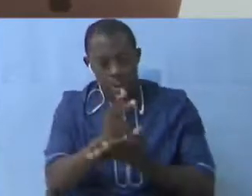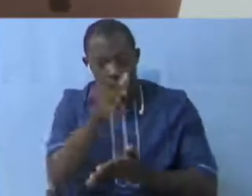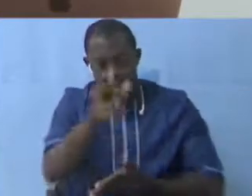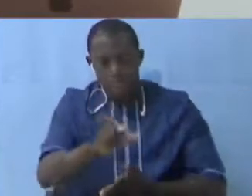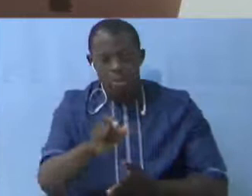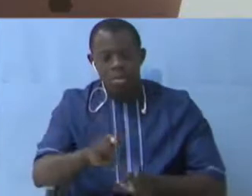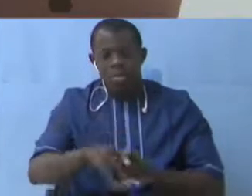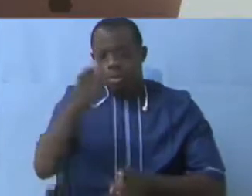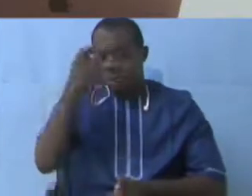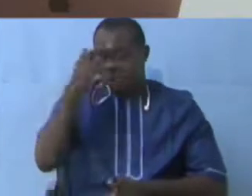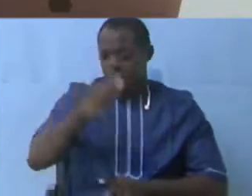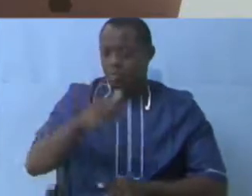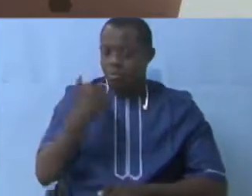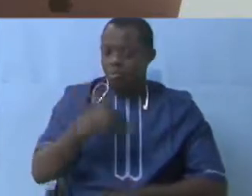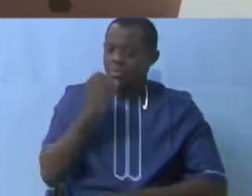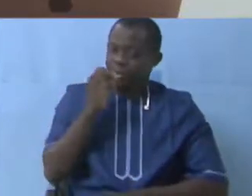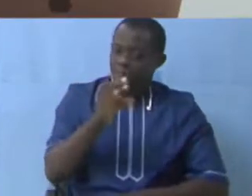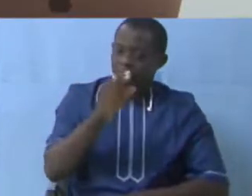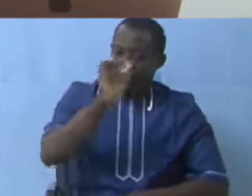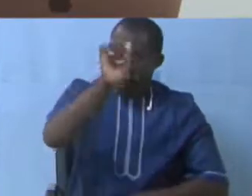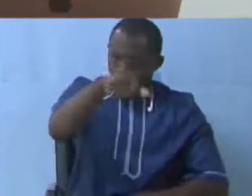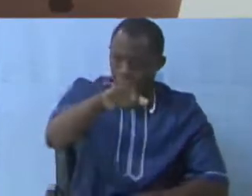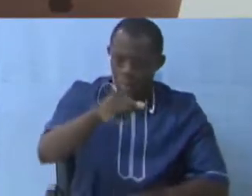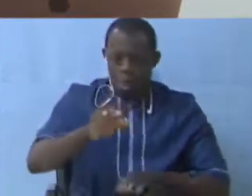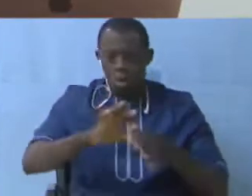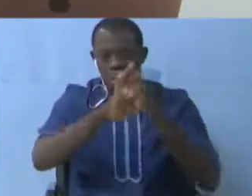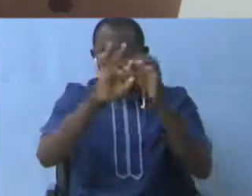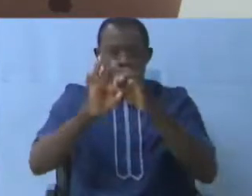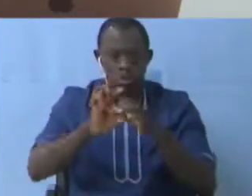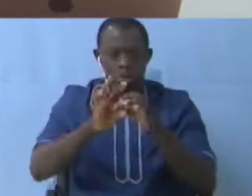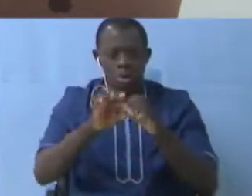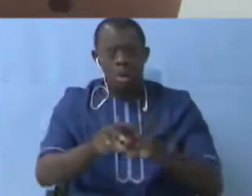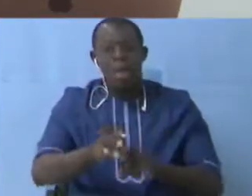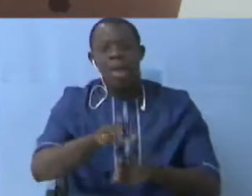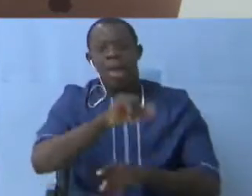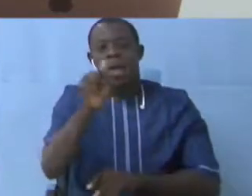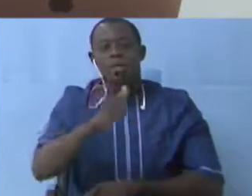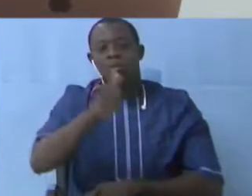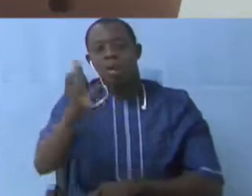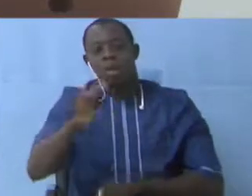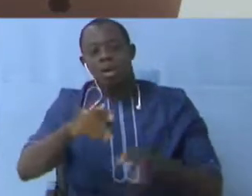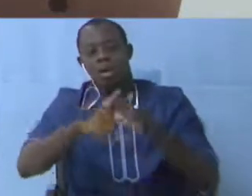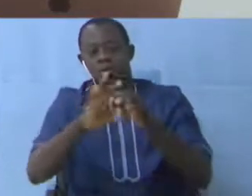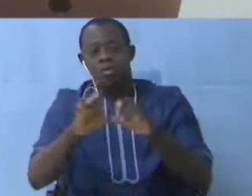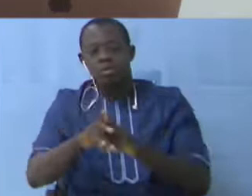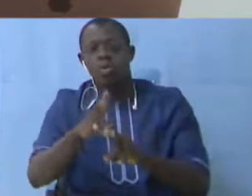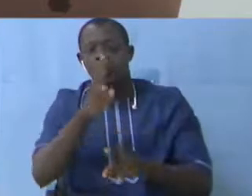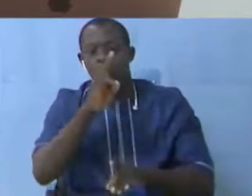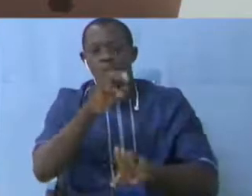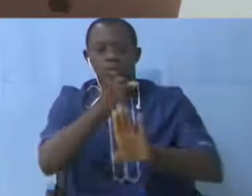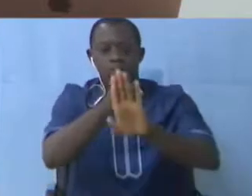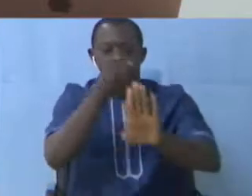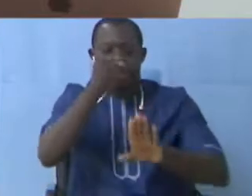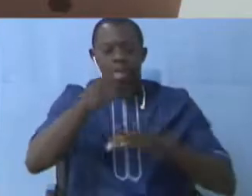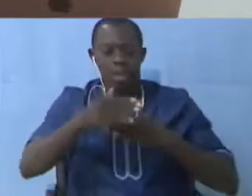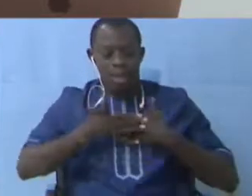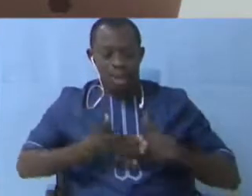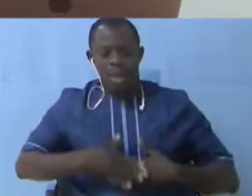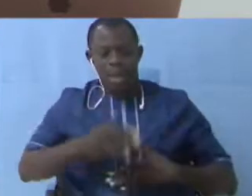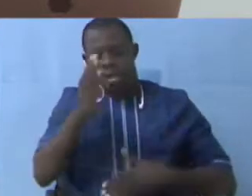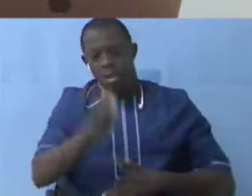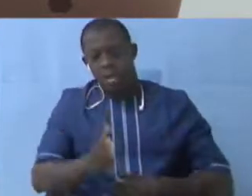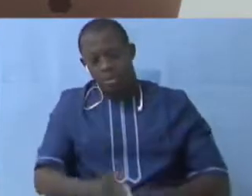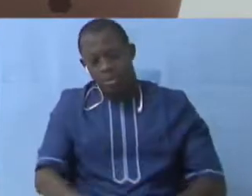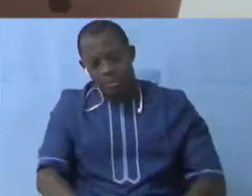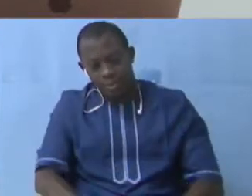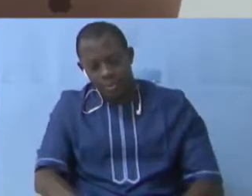ndax mën nañoo wax ne yow sa mbootaay boobu with other organizations that were human rights defenders, ak yeneeni mbootaay yi nga xam ne ñoom dañ